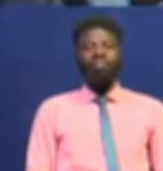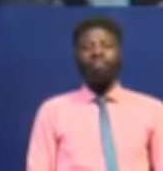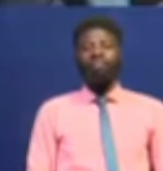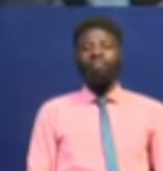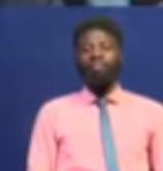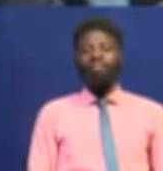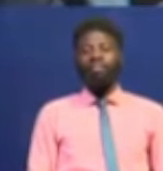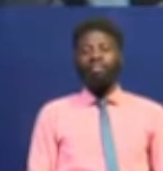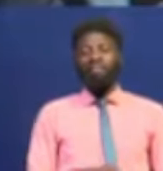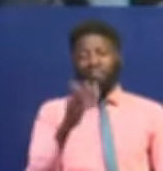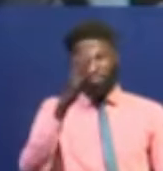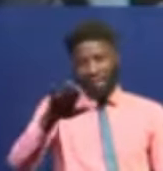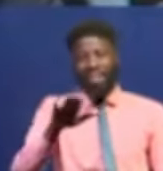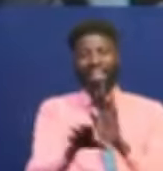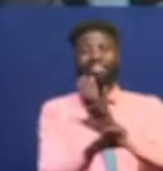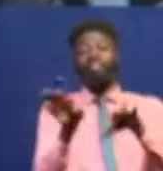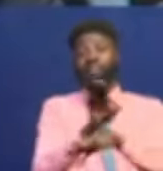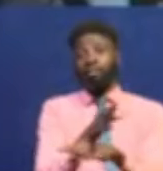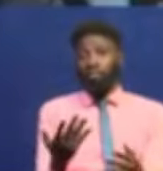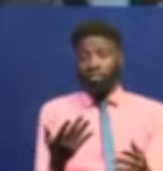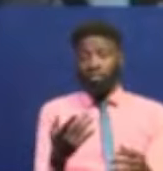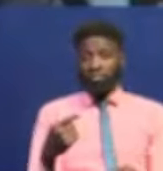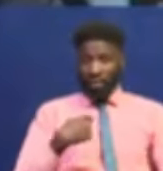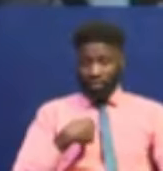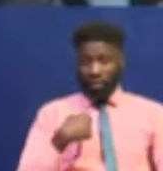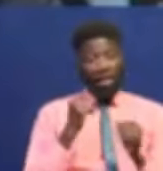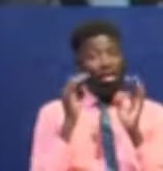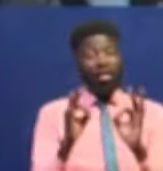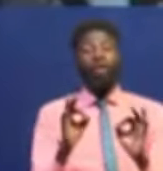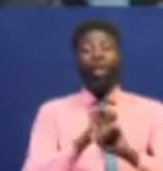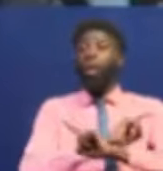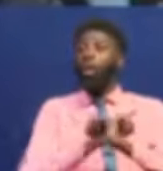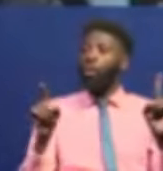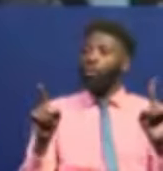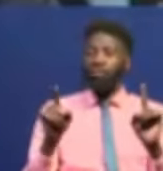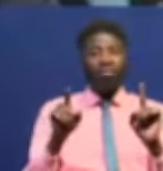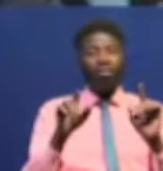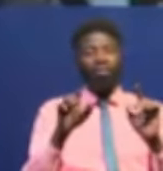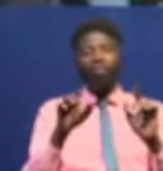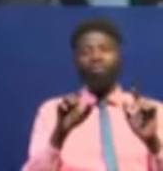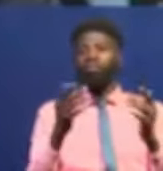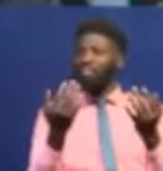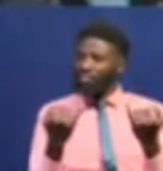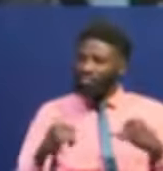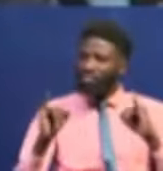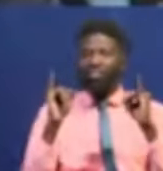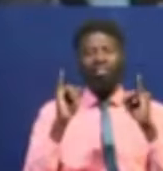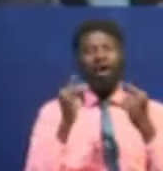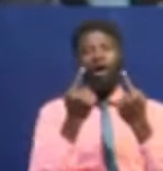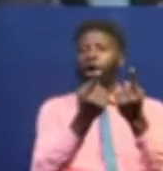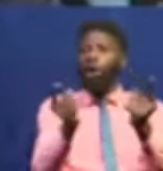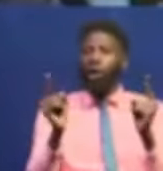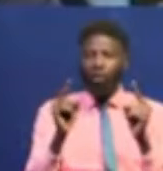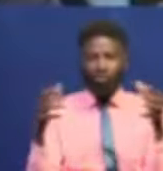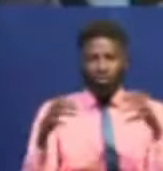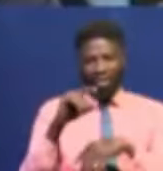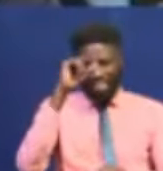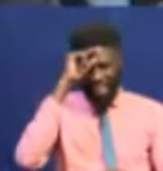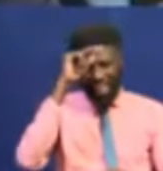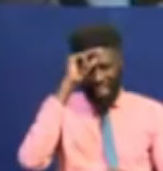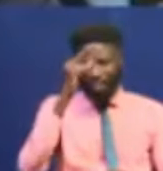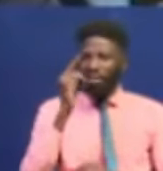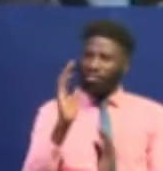Parliament, and the rest of it. I mean, it would have been very reckless of me not to mobilize every arm of government and every